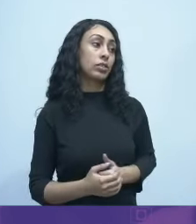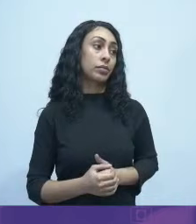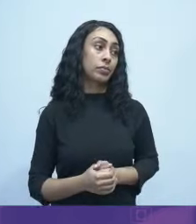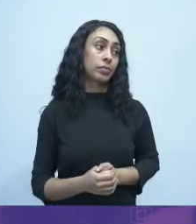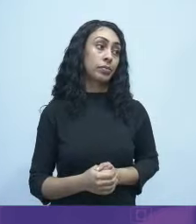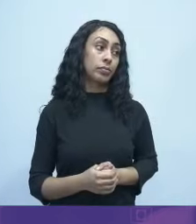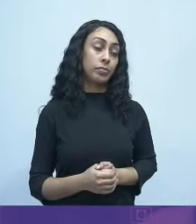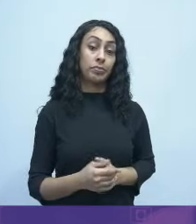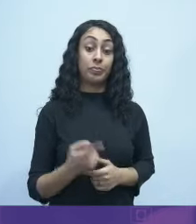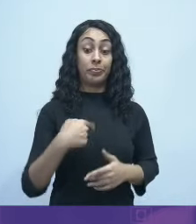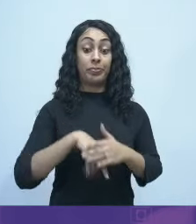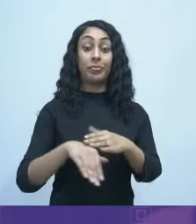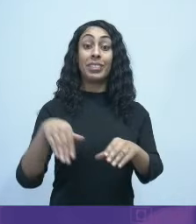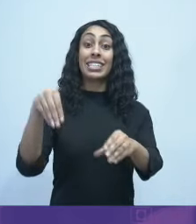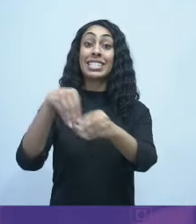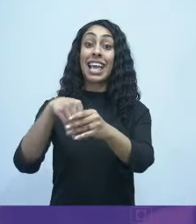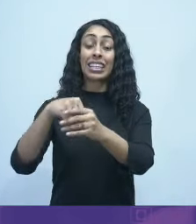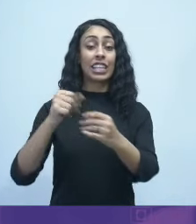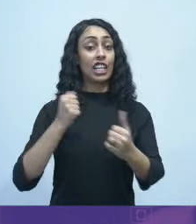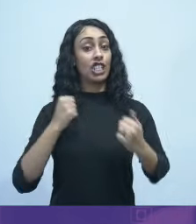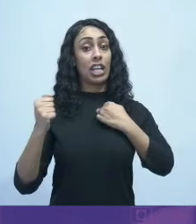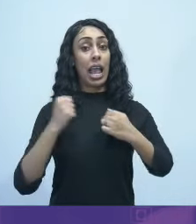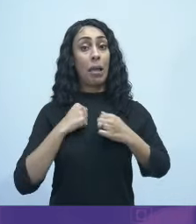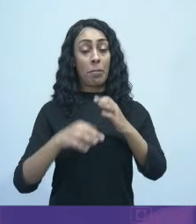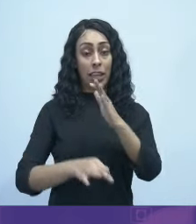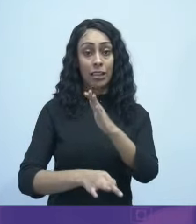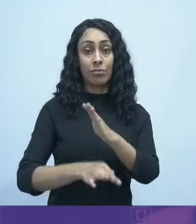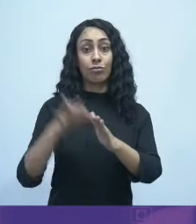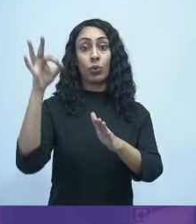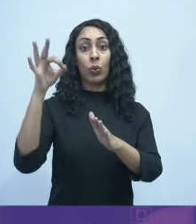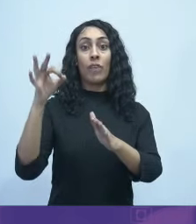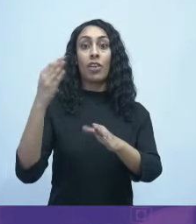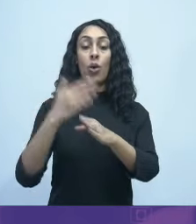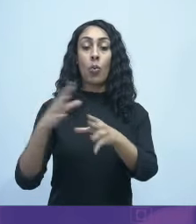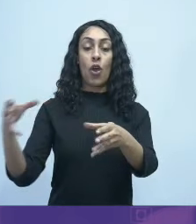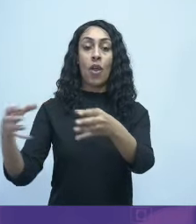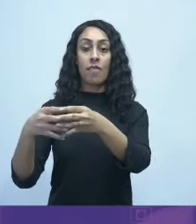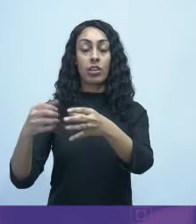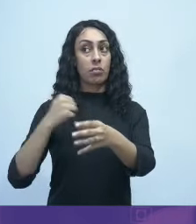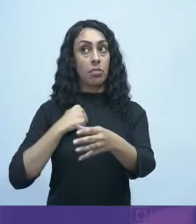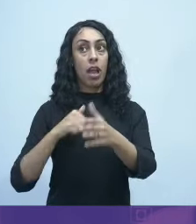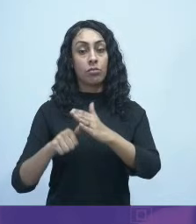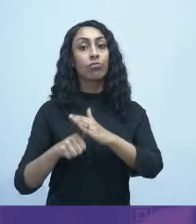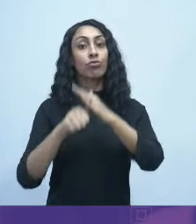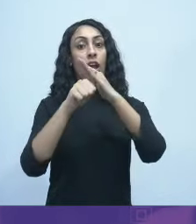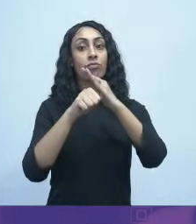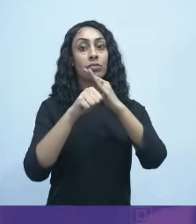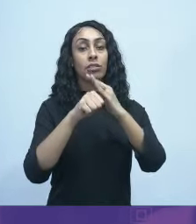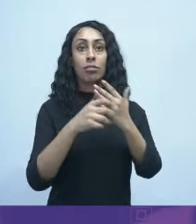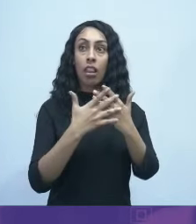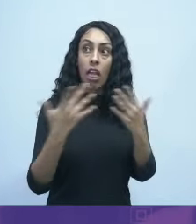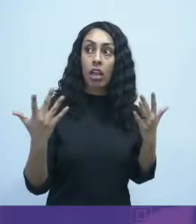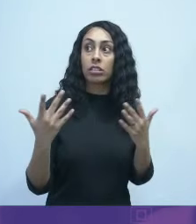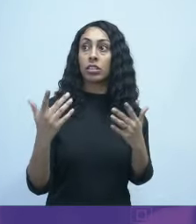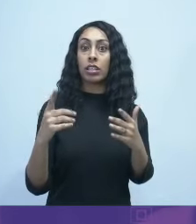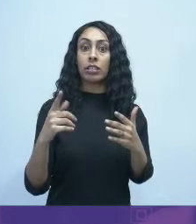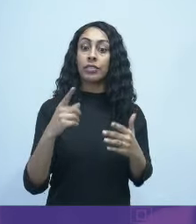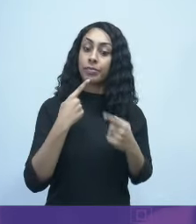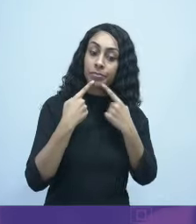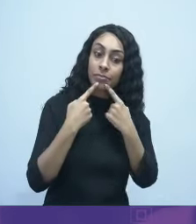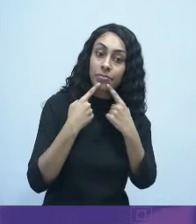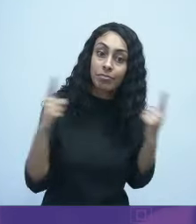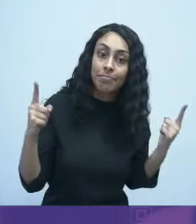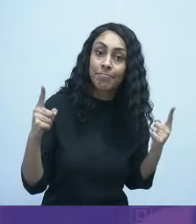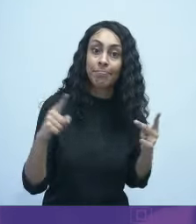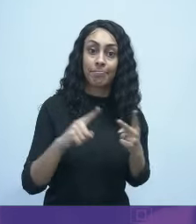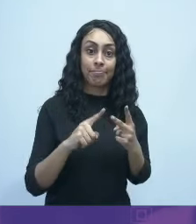champion, increasing the disabled workforce is one of my priorities. There are several issues at play here. Lack of self-declarations being